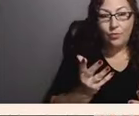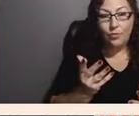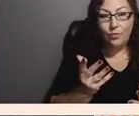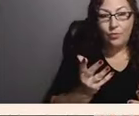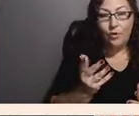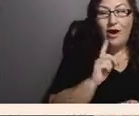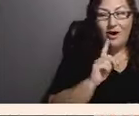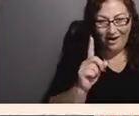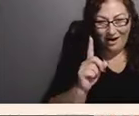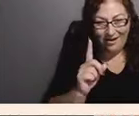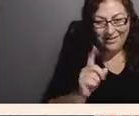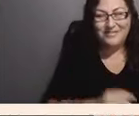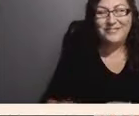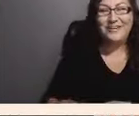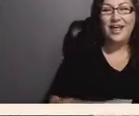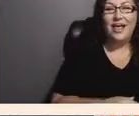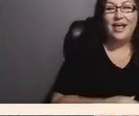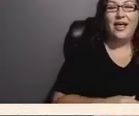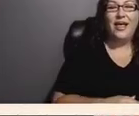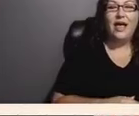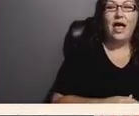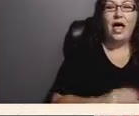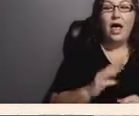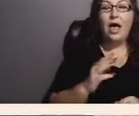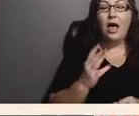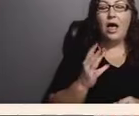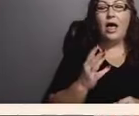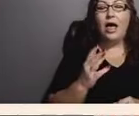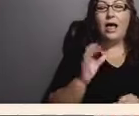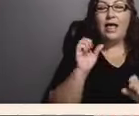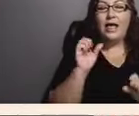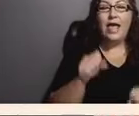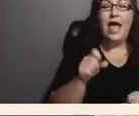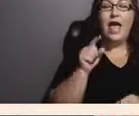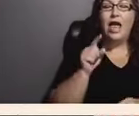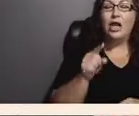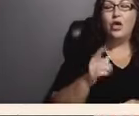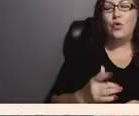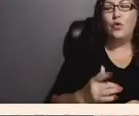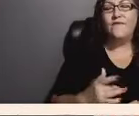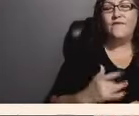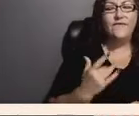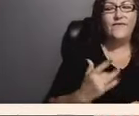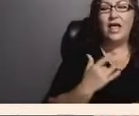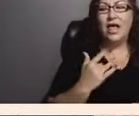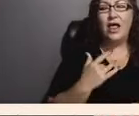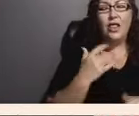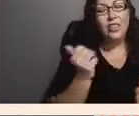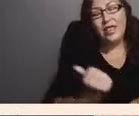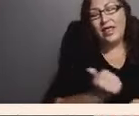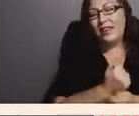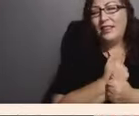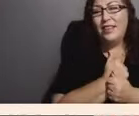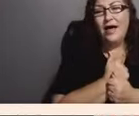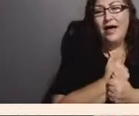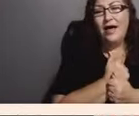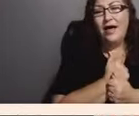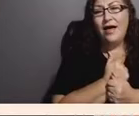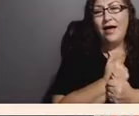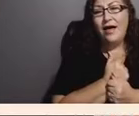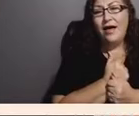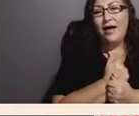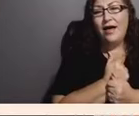are." All right, how about, "Can you feel the love